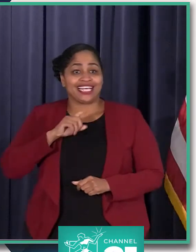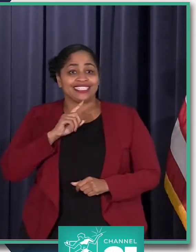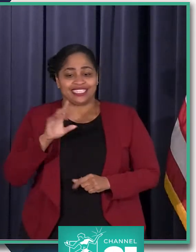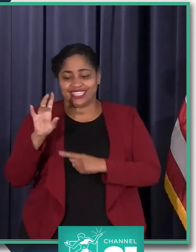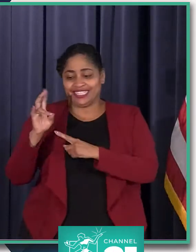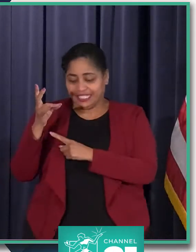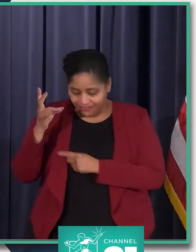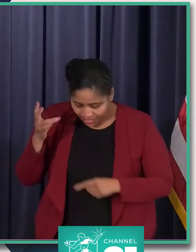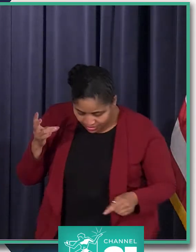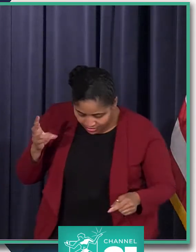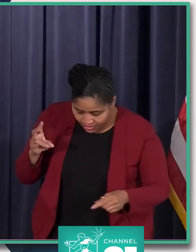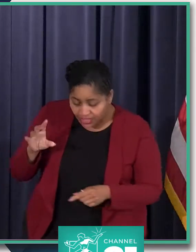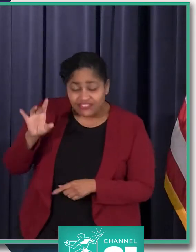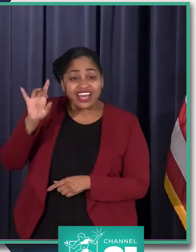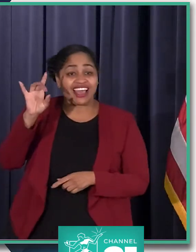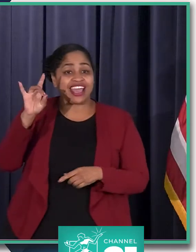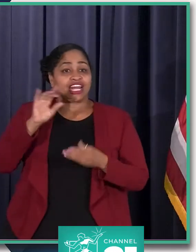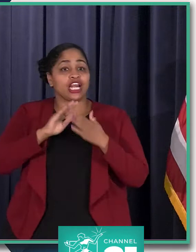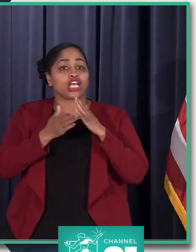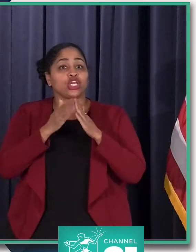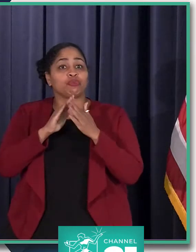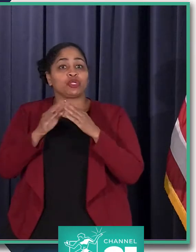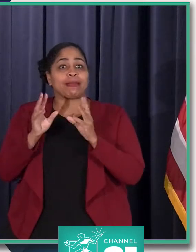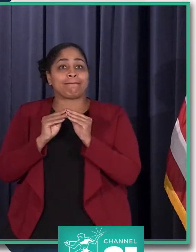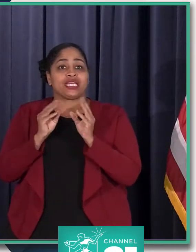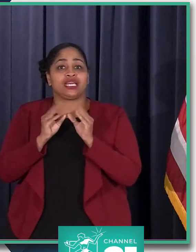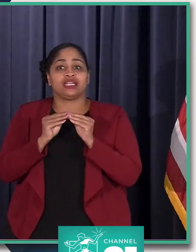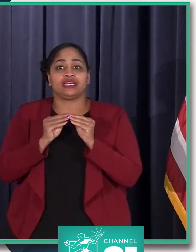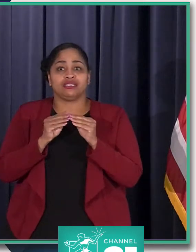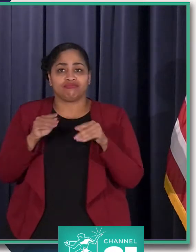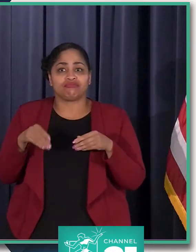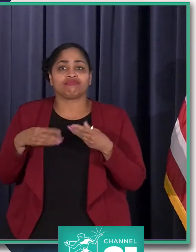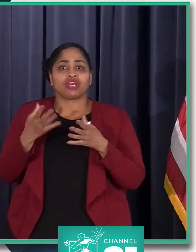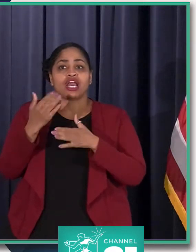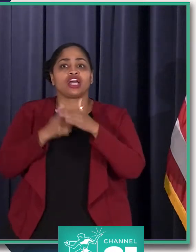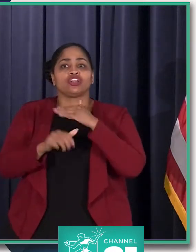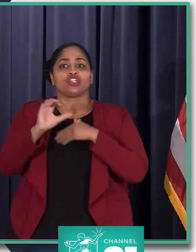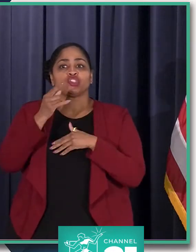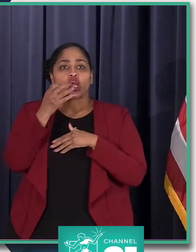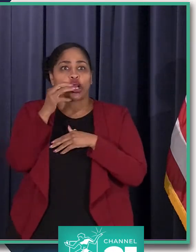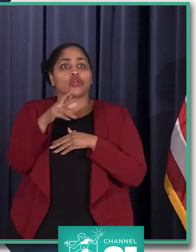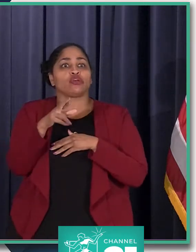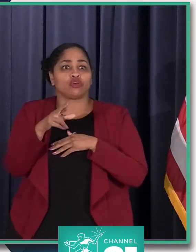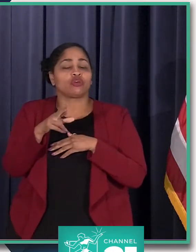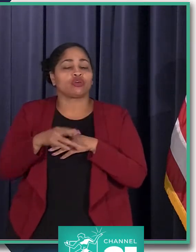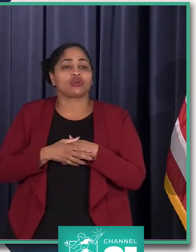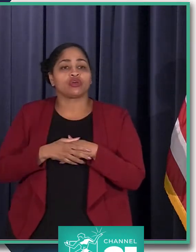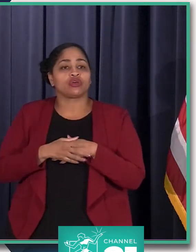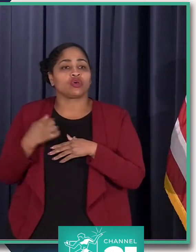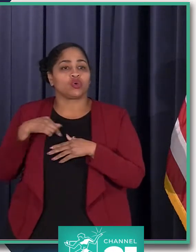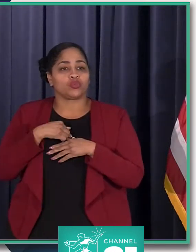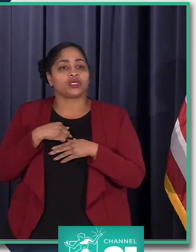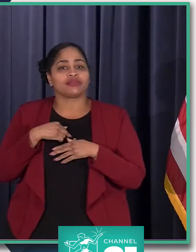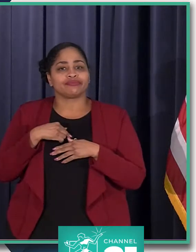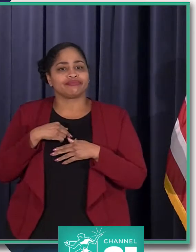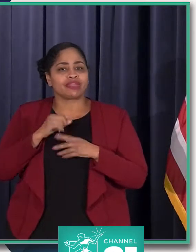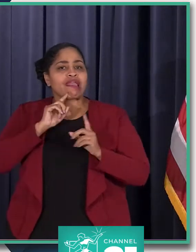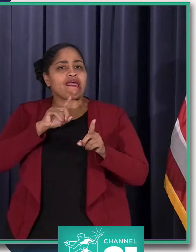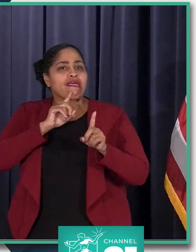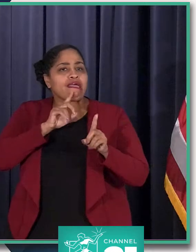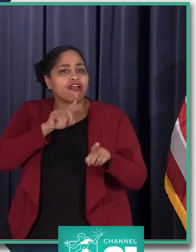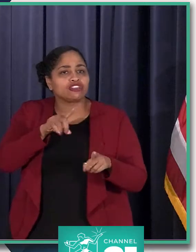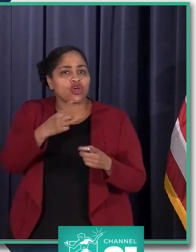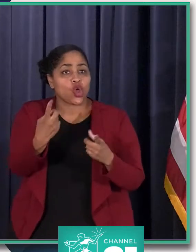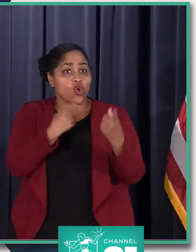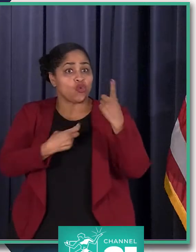7th of 8 community meetings provided for under the charter, in which we take questions